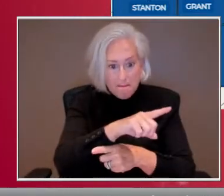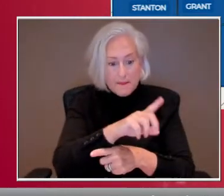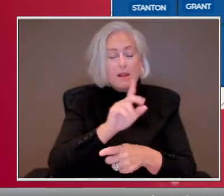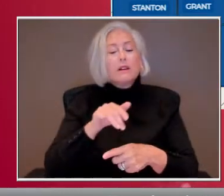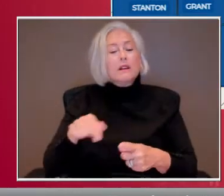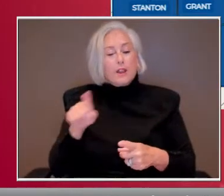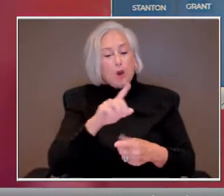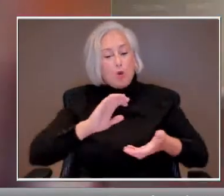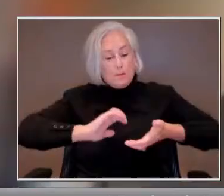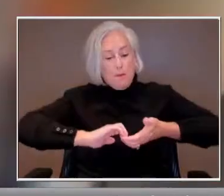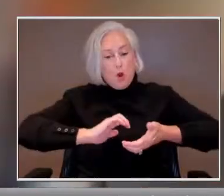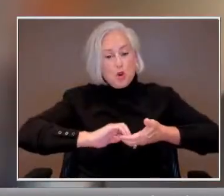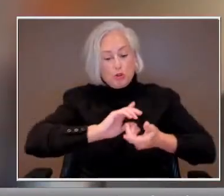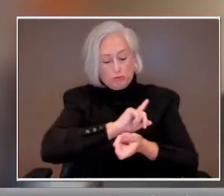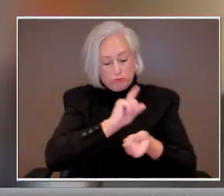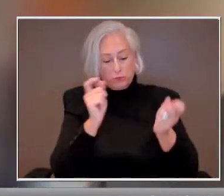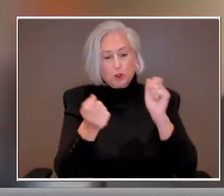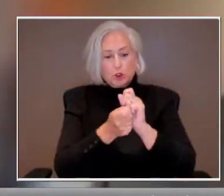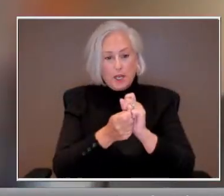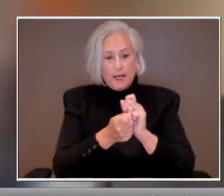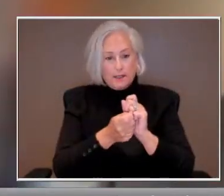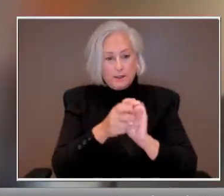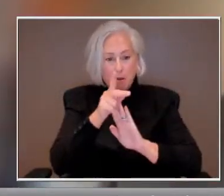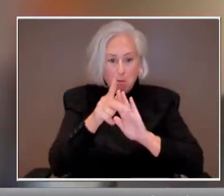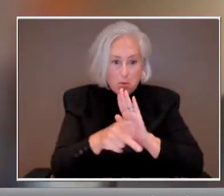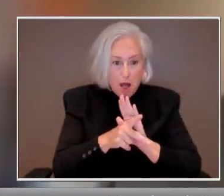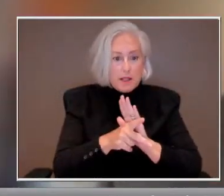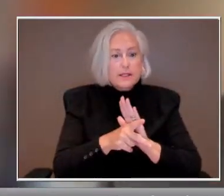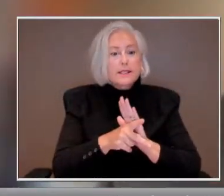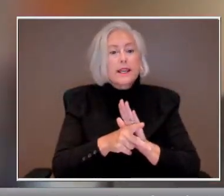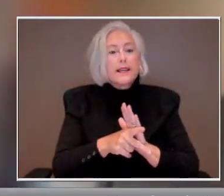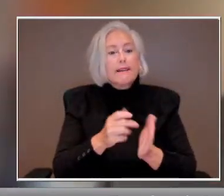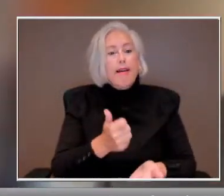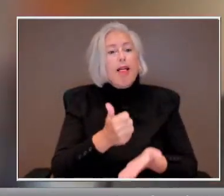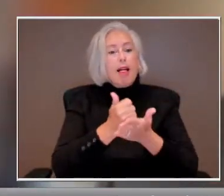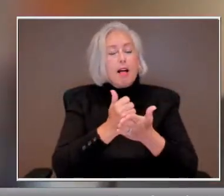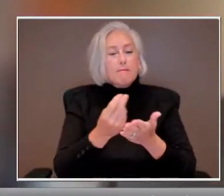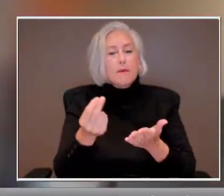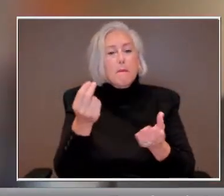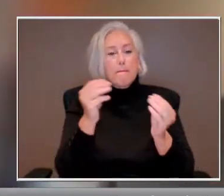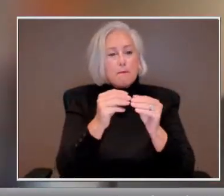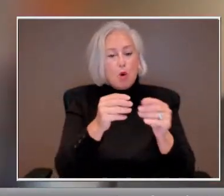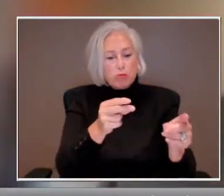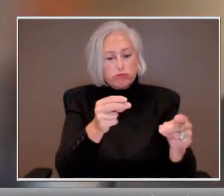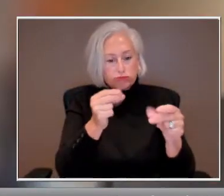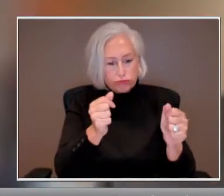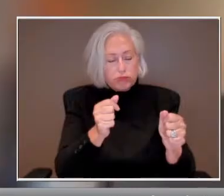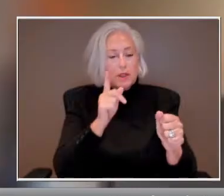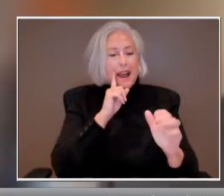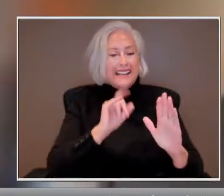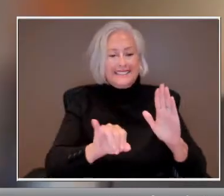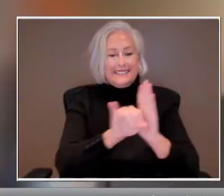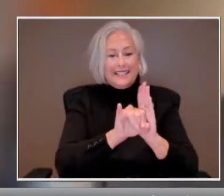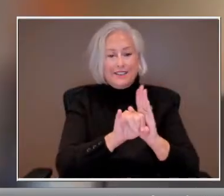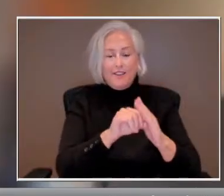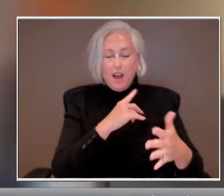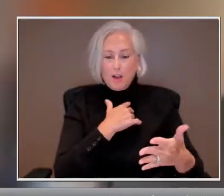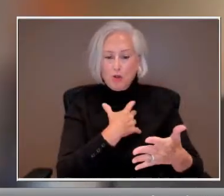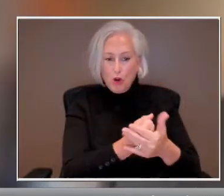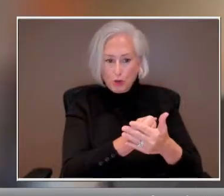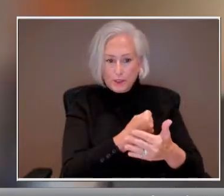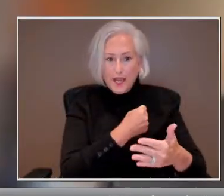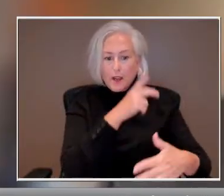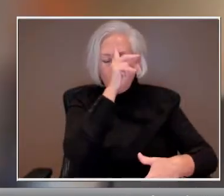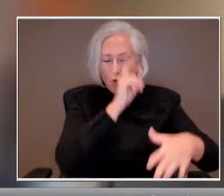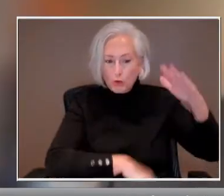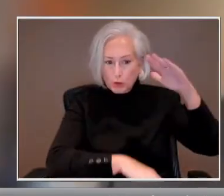protocols, developing the processes for more rapid identification of the heart attack or stroke patient, and then having the process and moving them